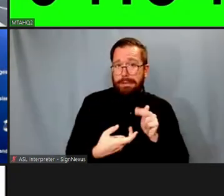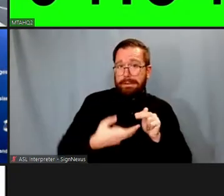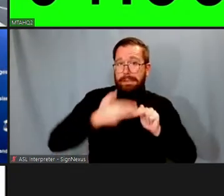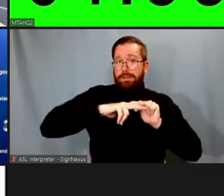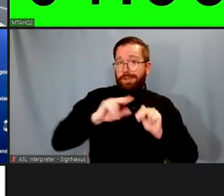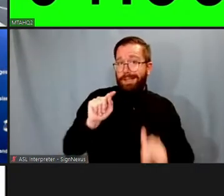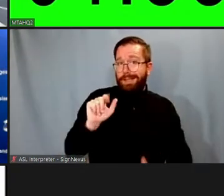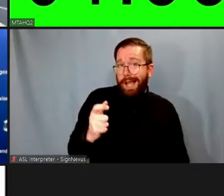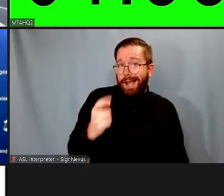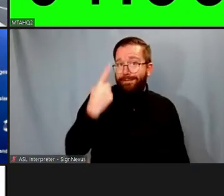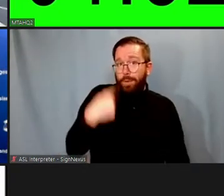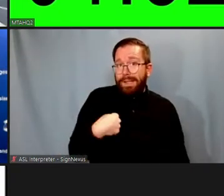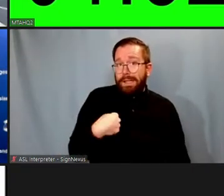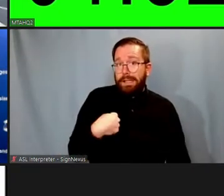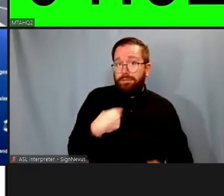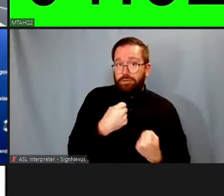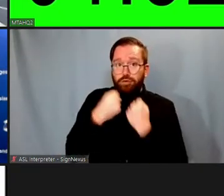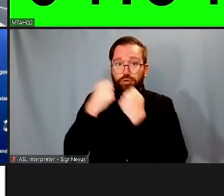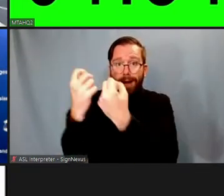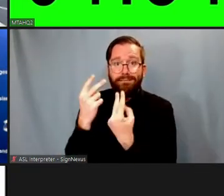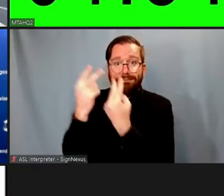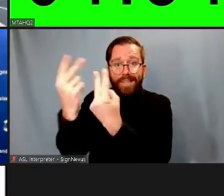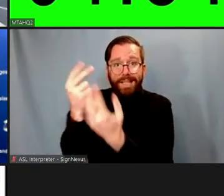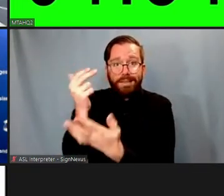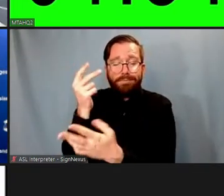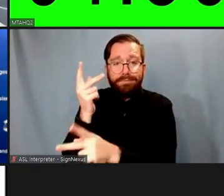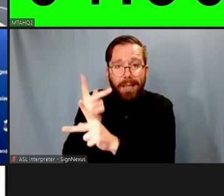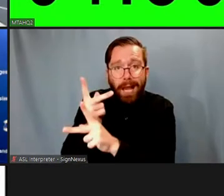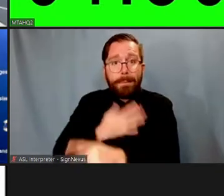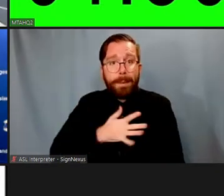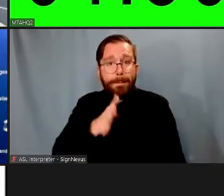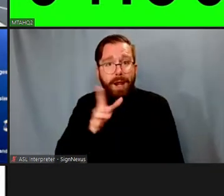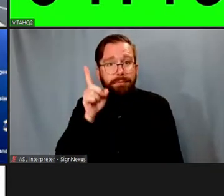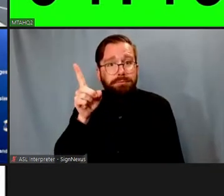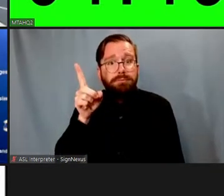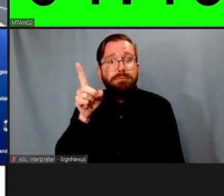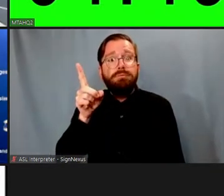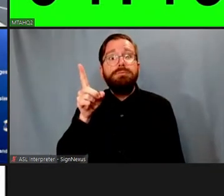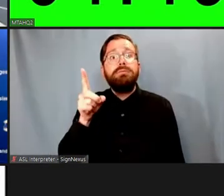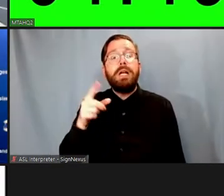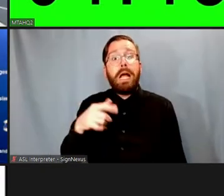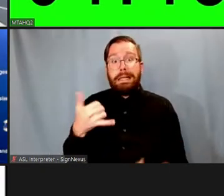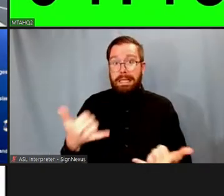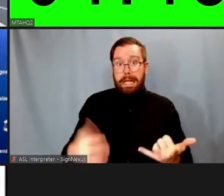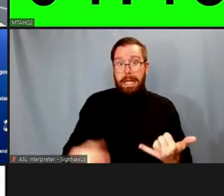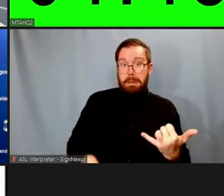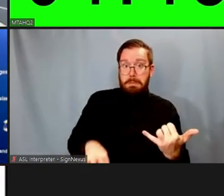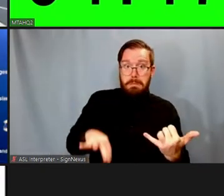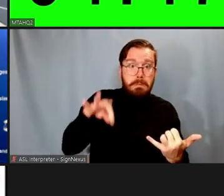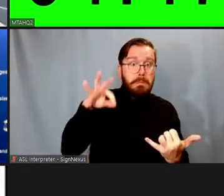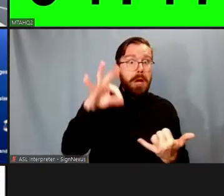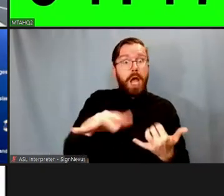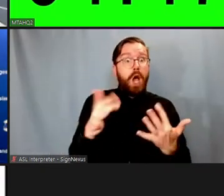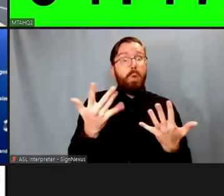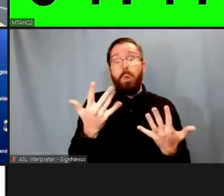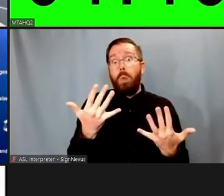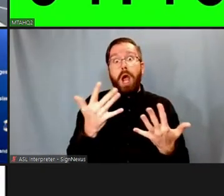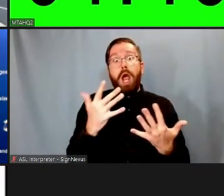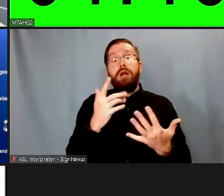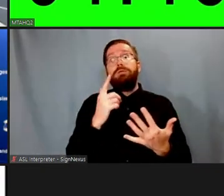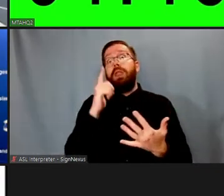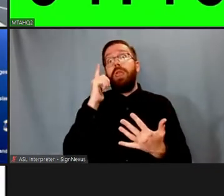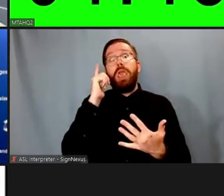would you know as a credit and then wait to the end of the year to get it back uh unfortunately i do not have